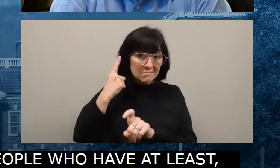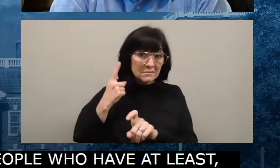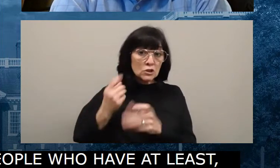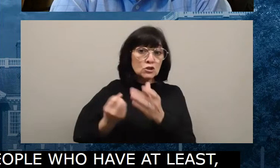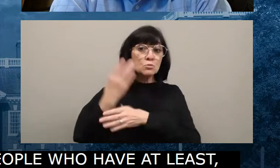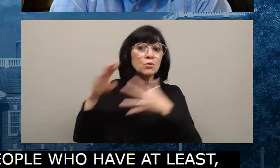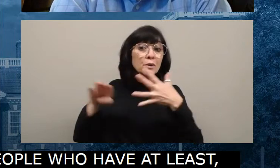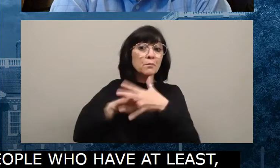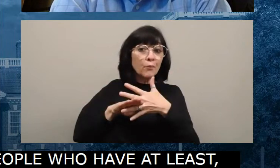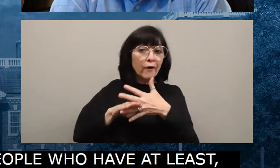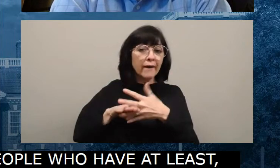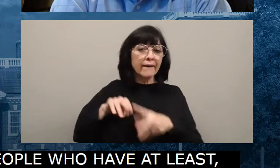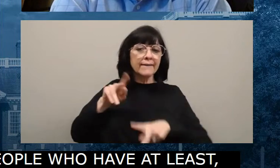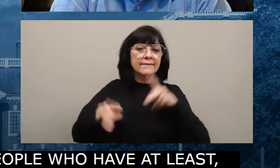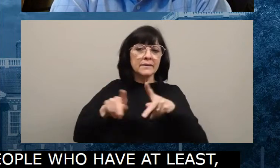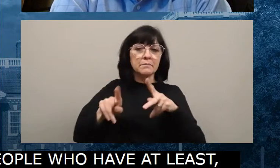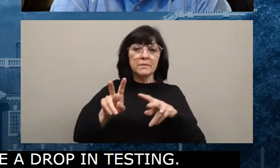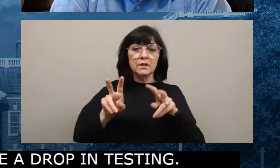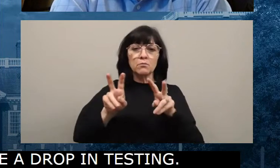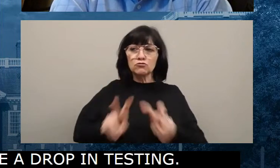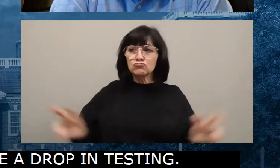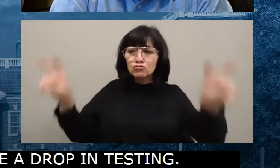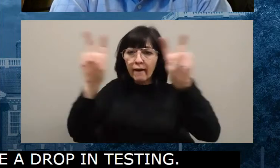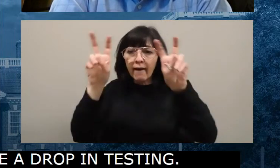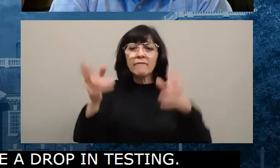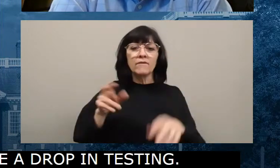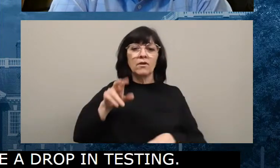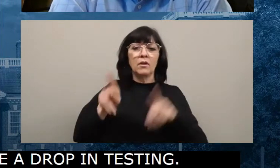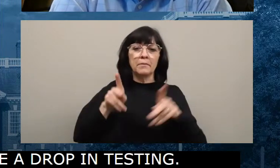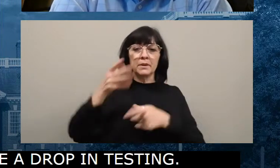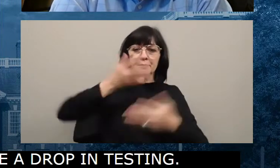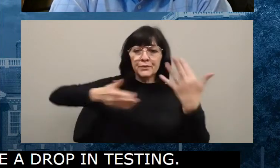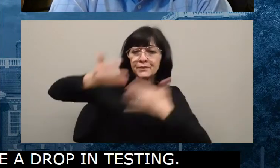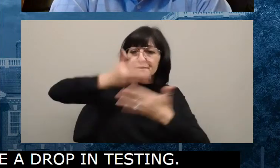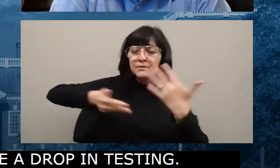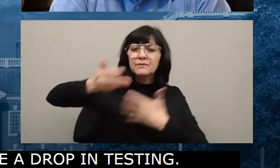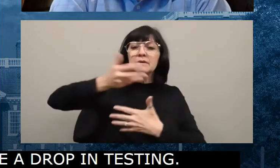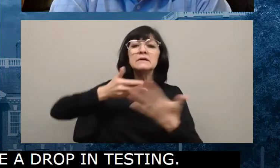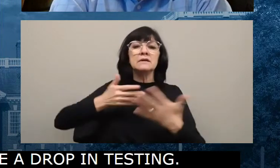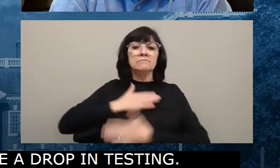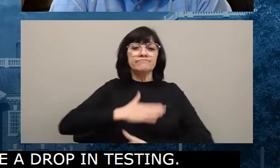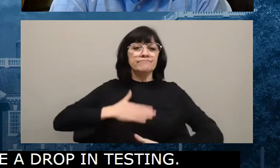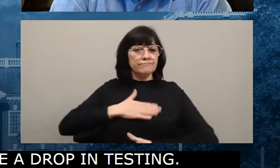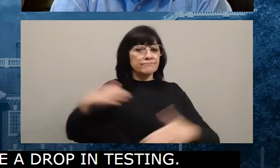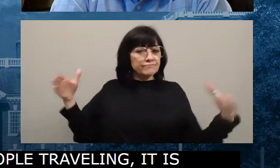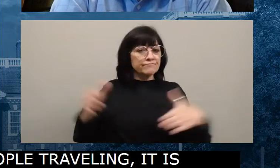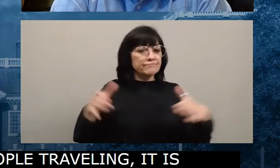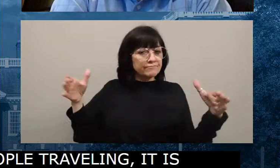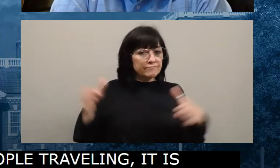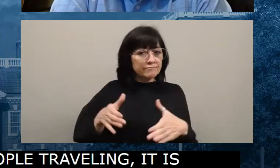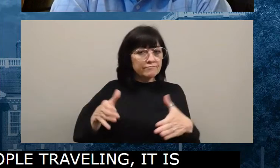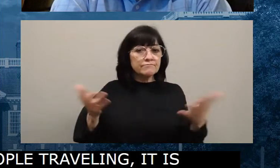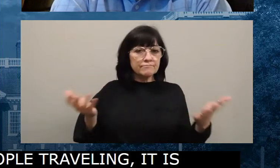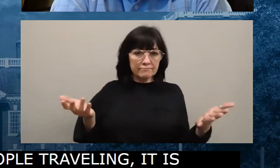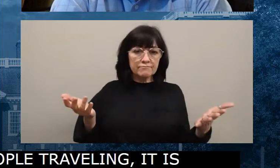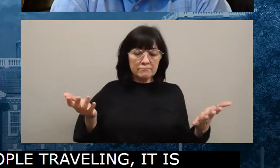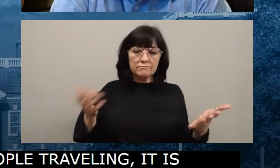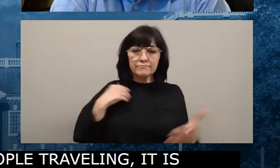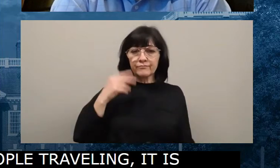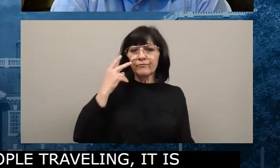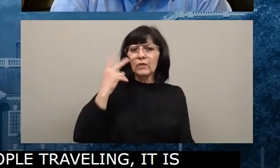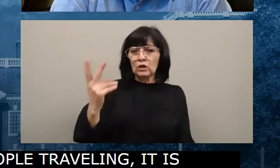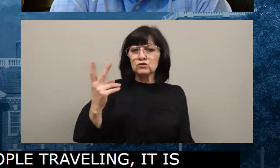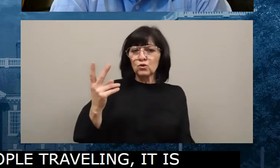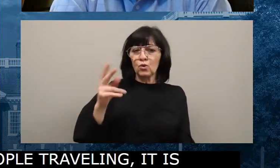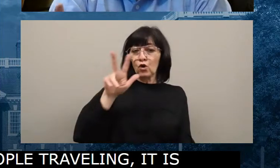it's important to keep getting tested when you are in situations where you could potentially spread others. So we did see a drop from 37 to 33,000